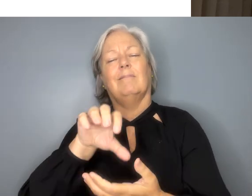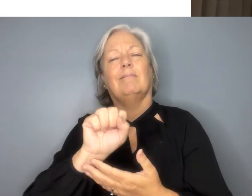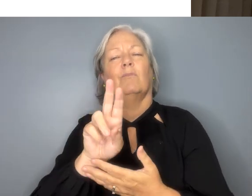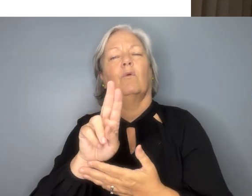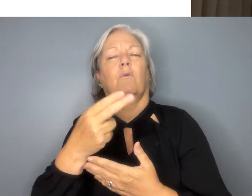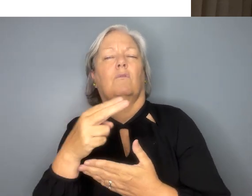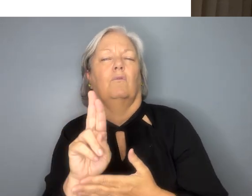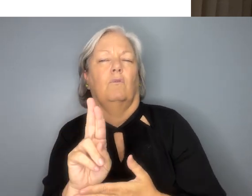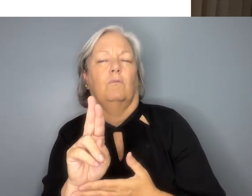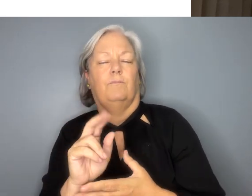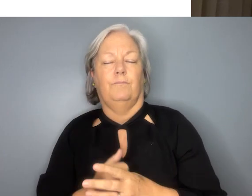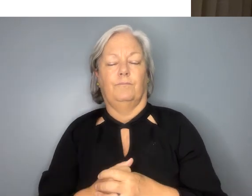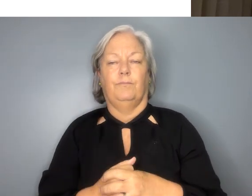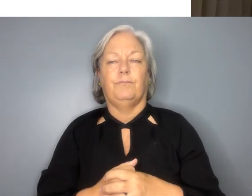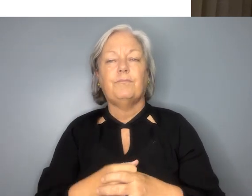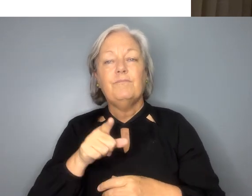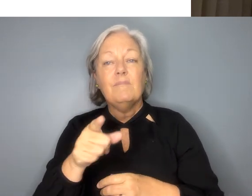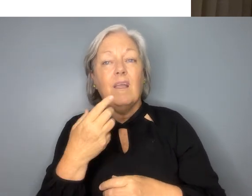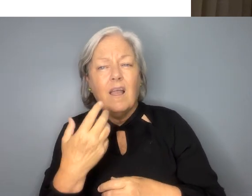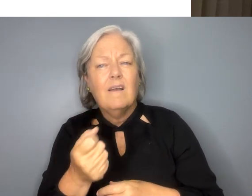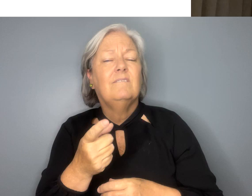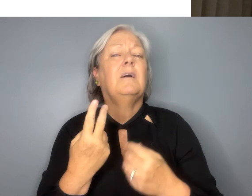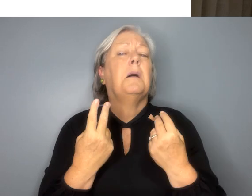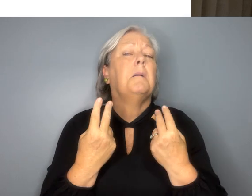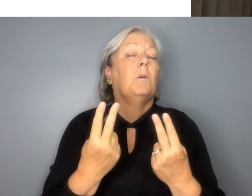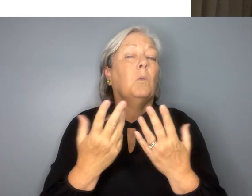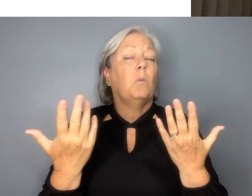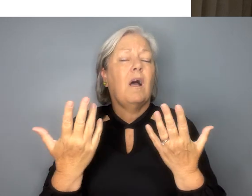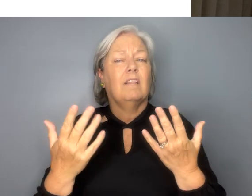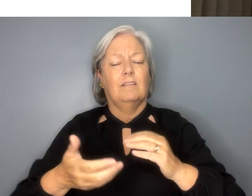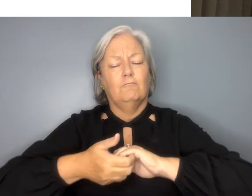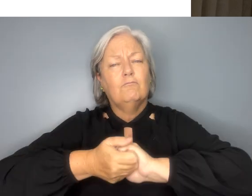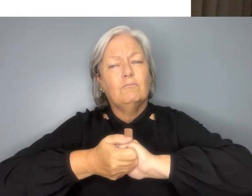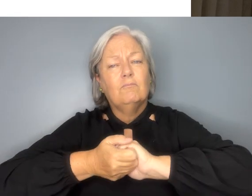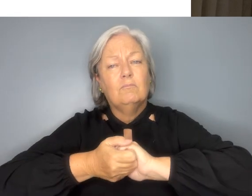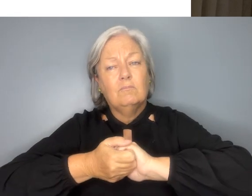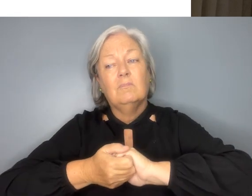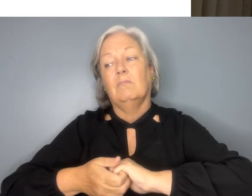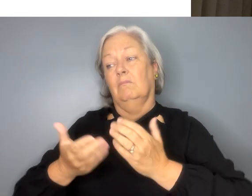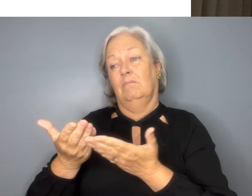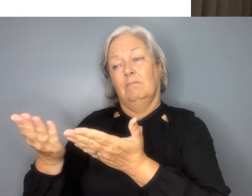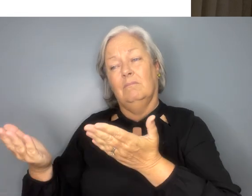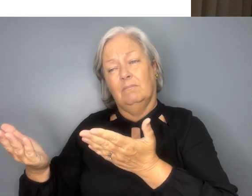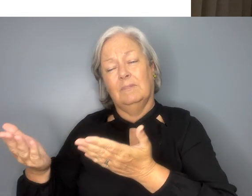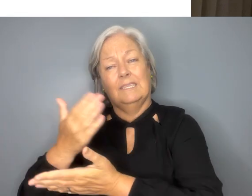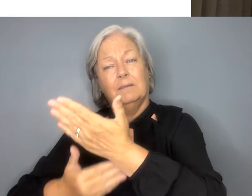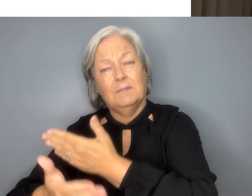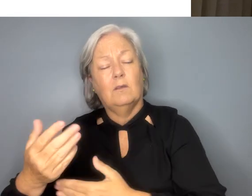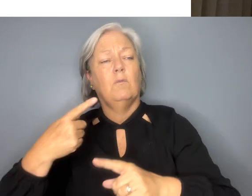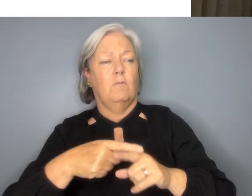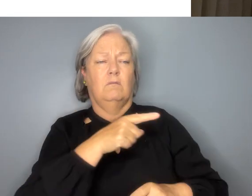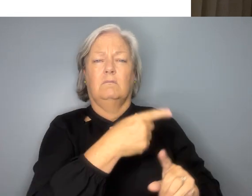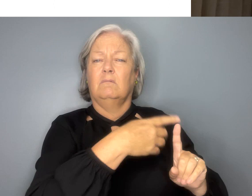rights. There are also important partnerships that can be made between people with disabilities